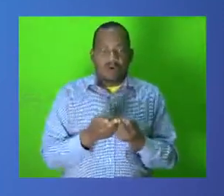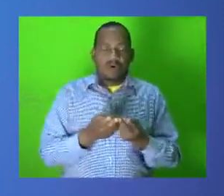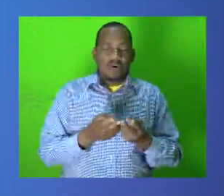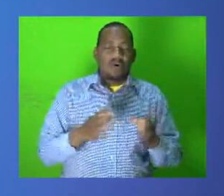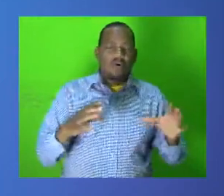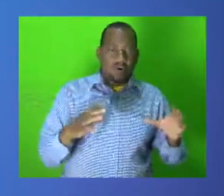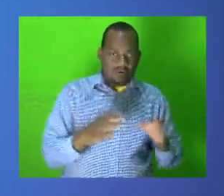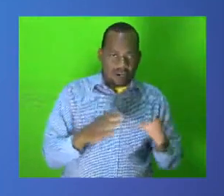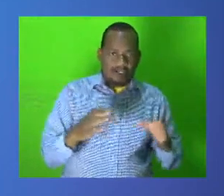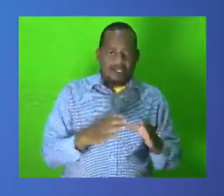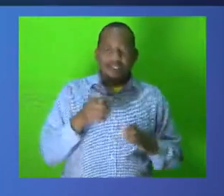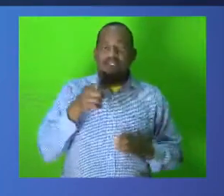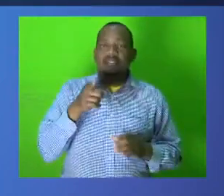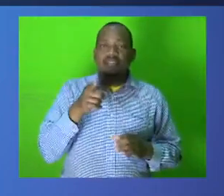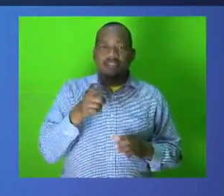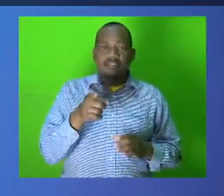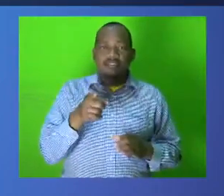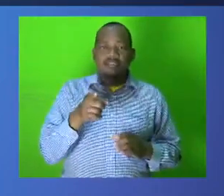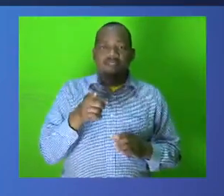conducted. These are